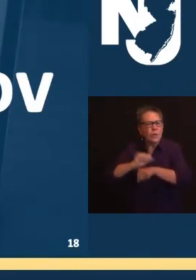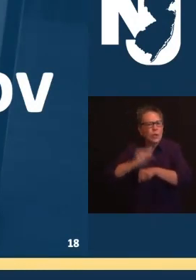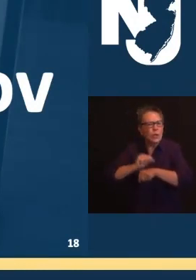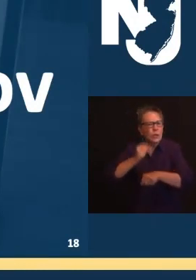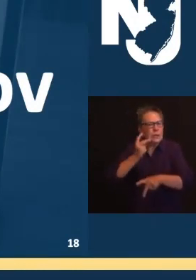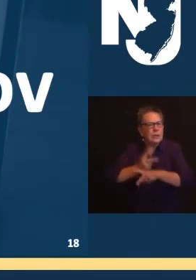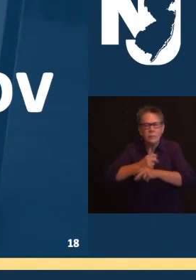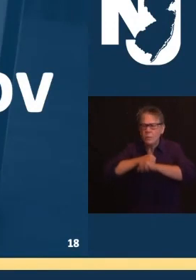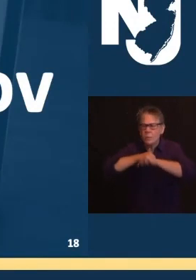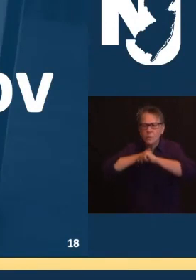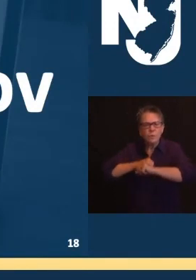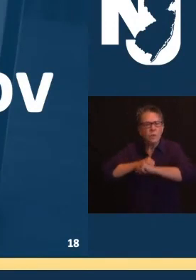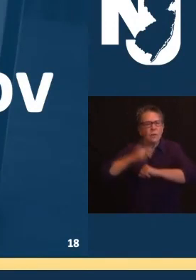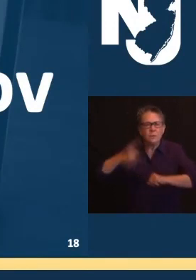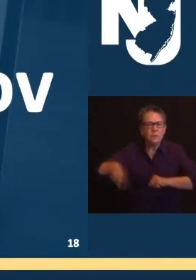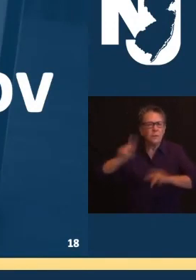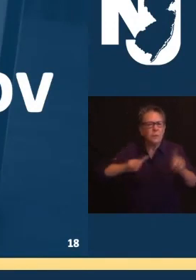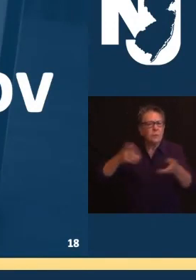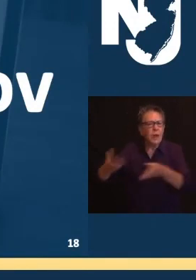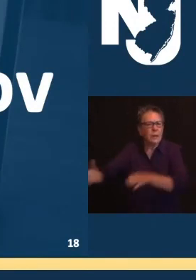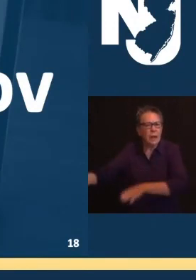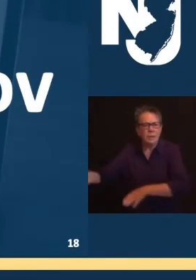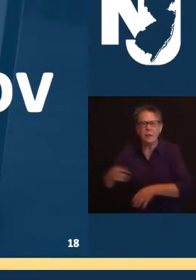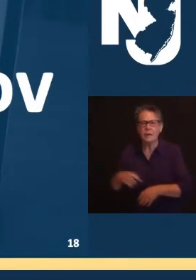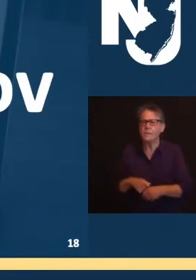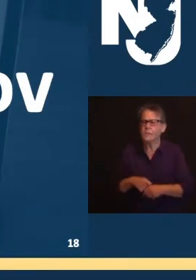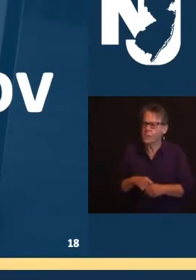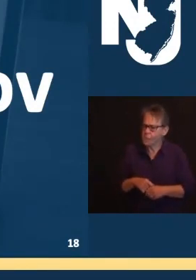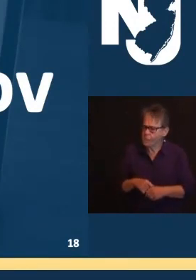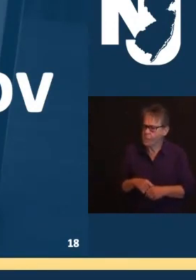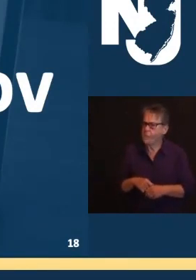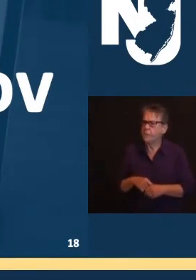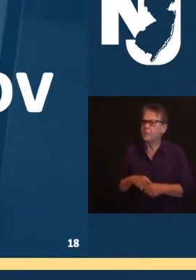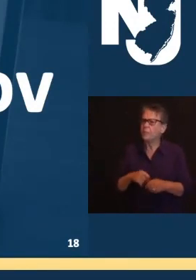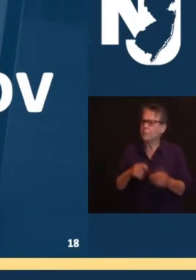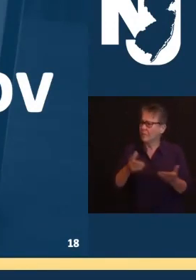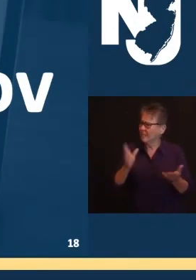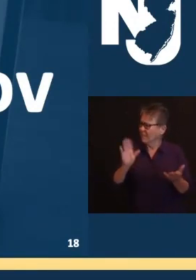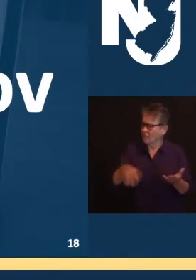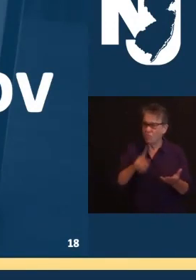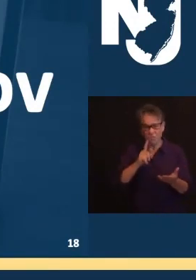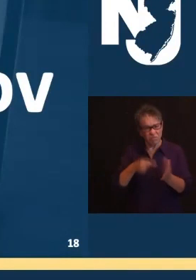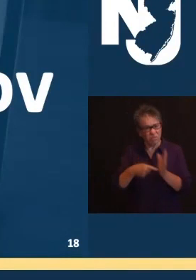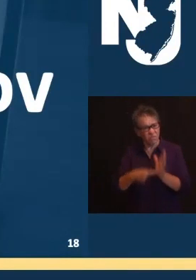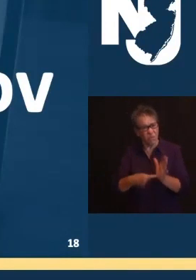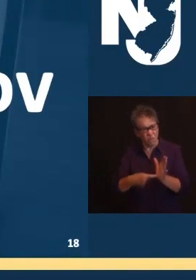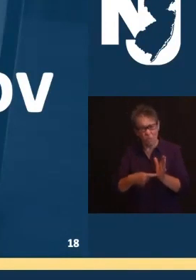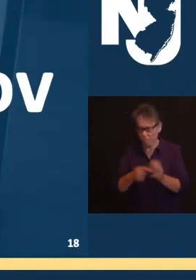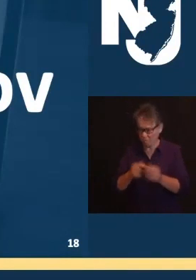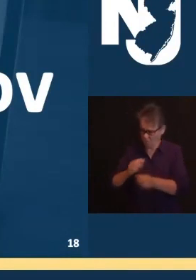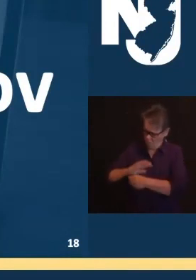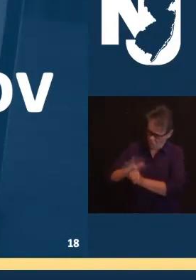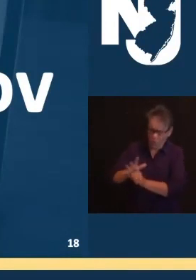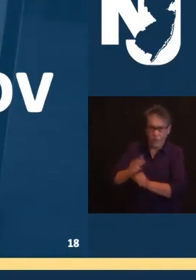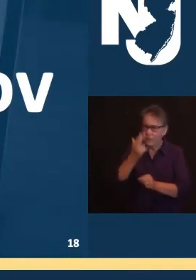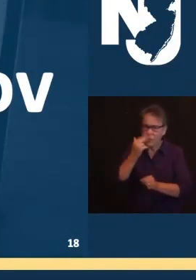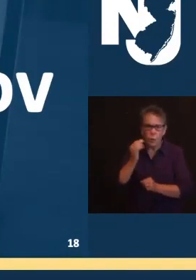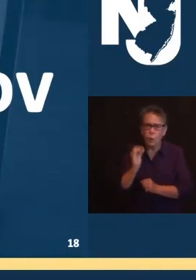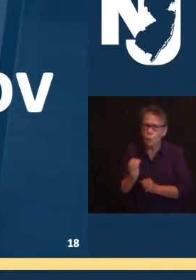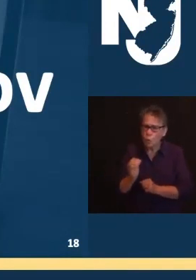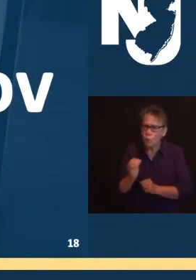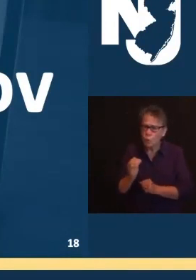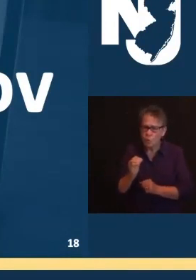is brutal, folks. You cannot take this for granted. Although he played at the Paper Mill Playhouse, he had no real Jersey